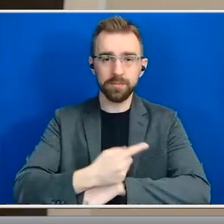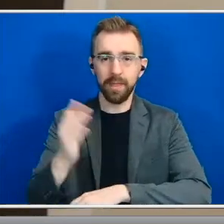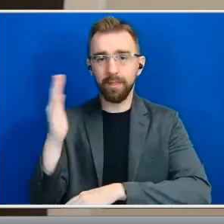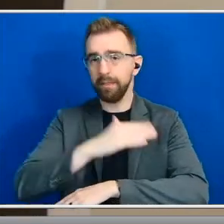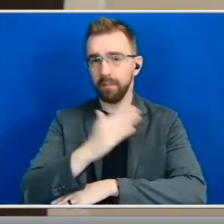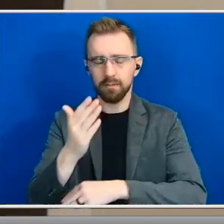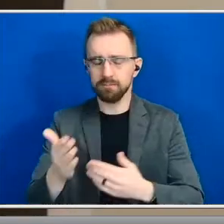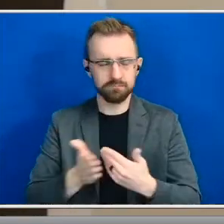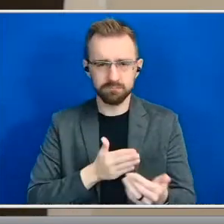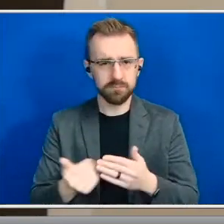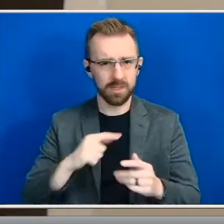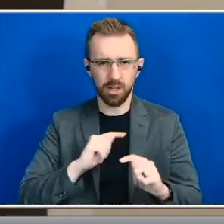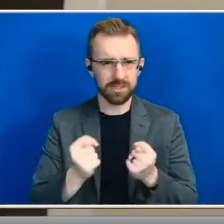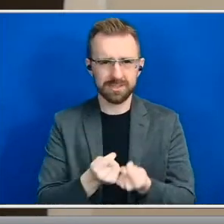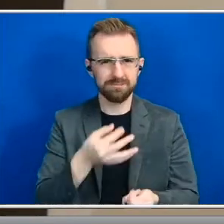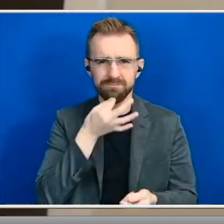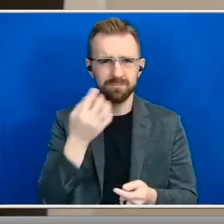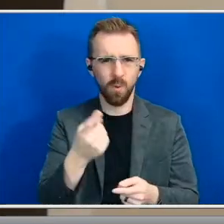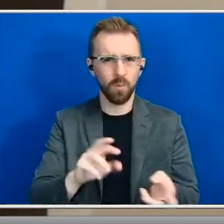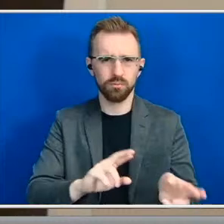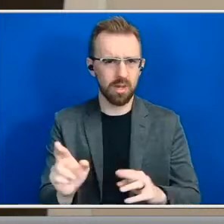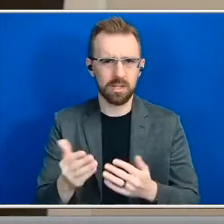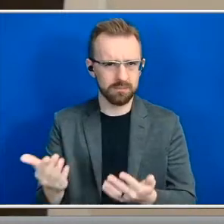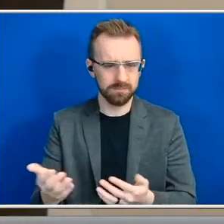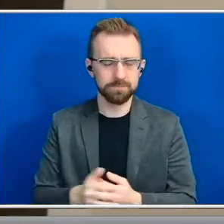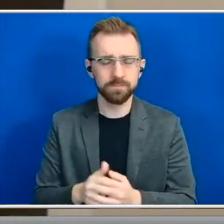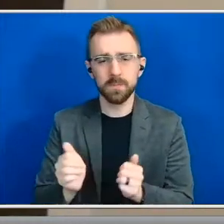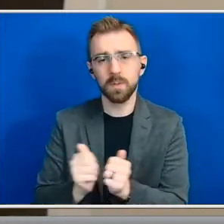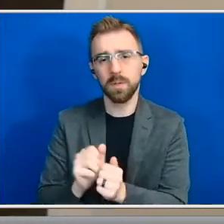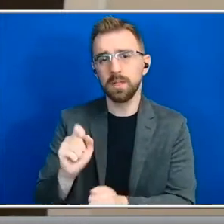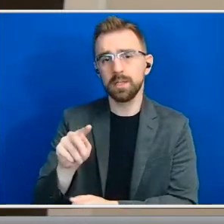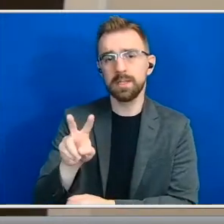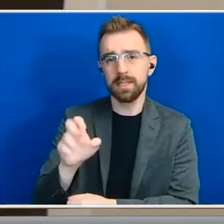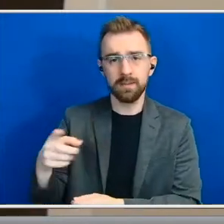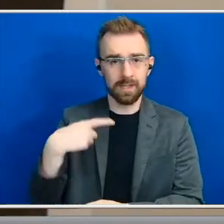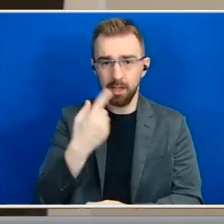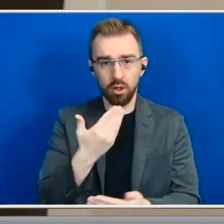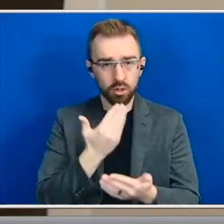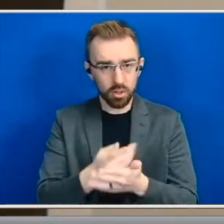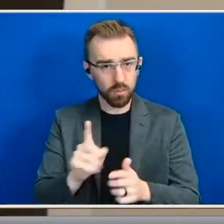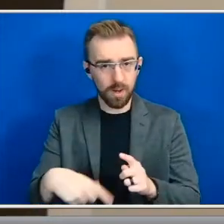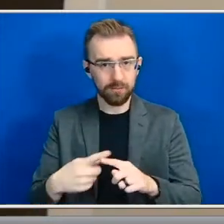is excellent and always ready. With Steve, he actually looked pretty good when he showed up to the